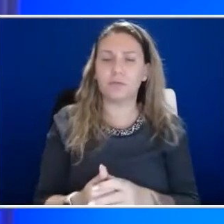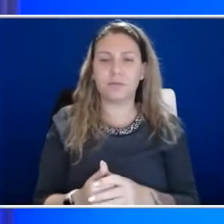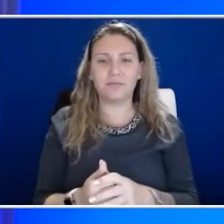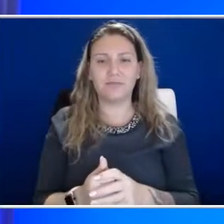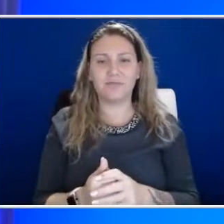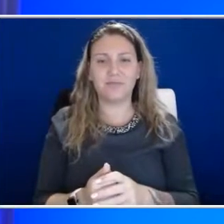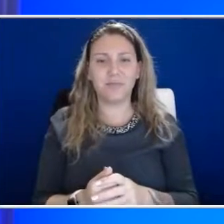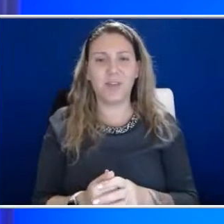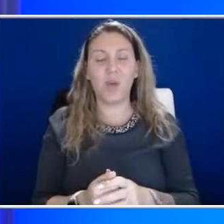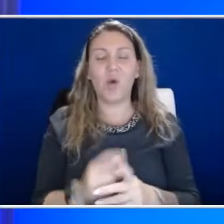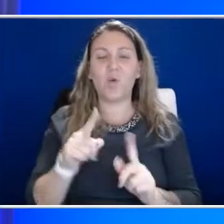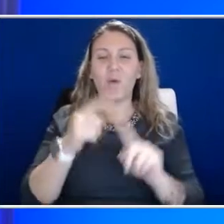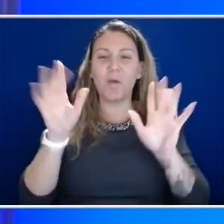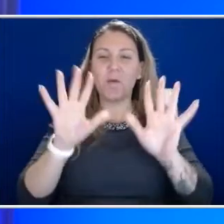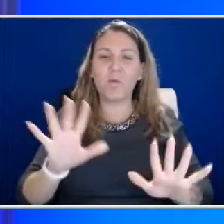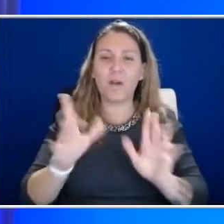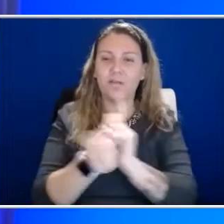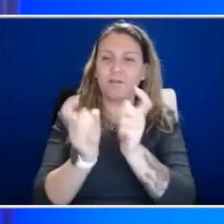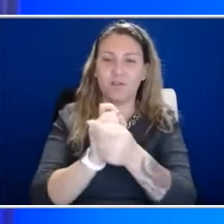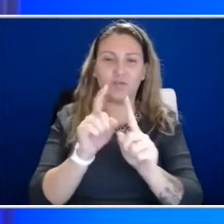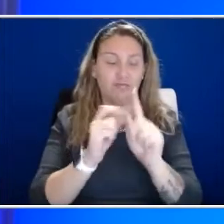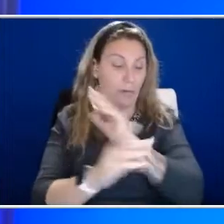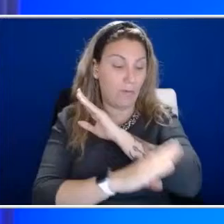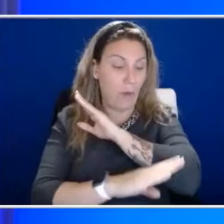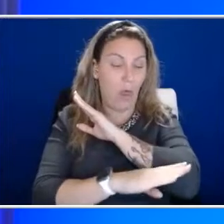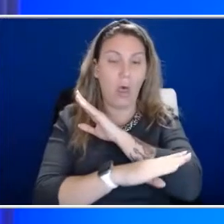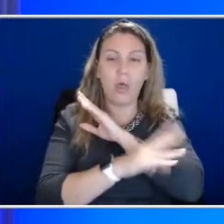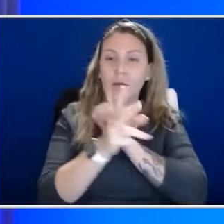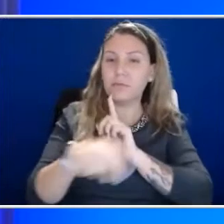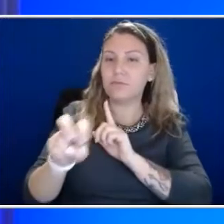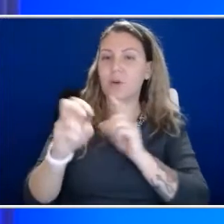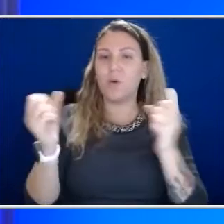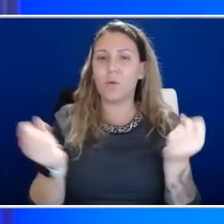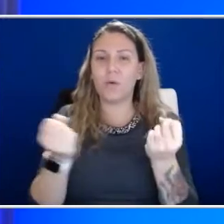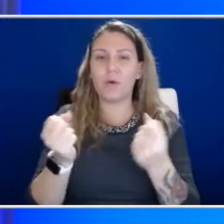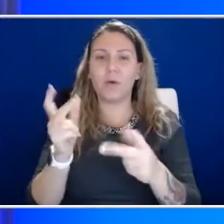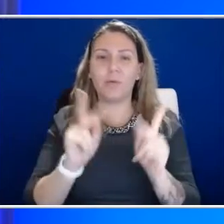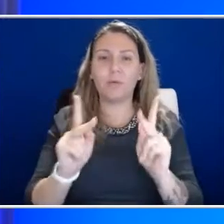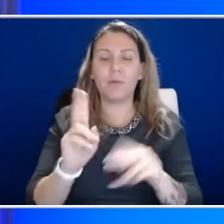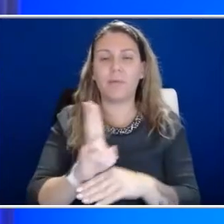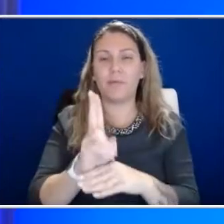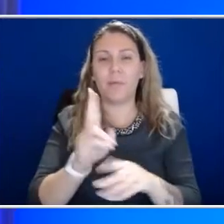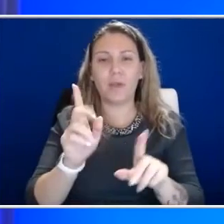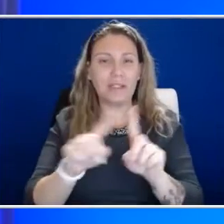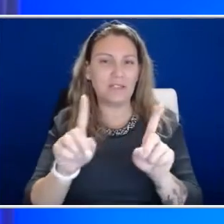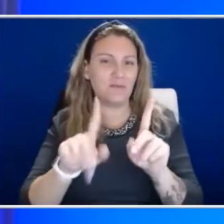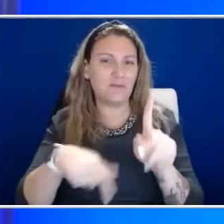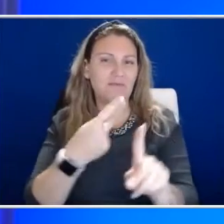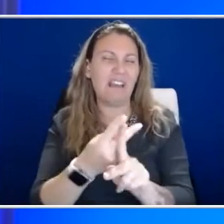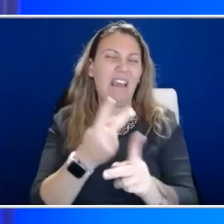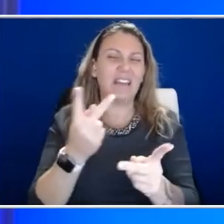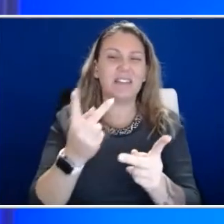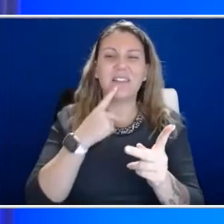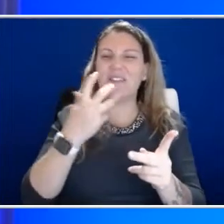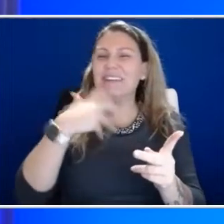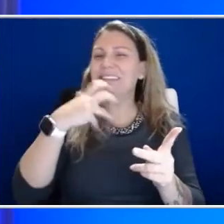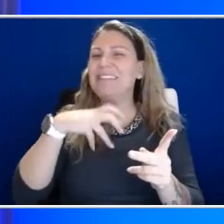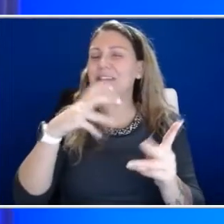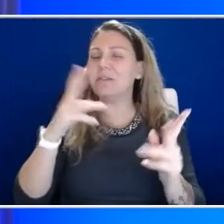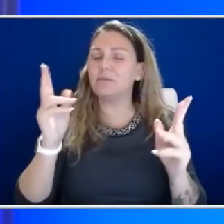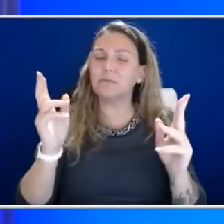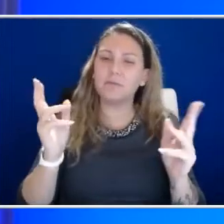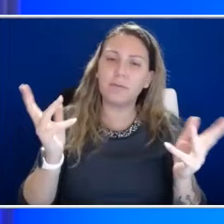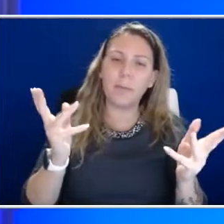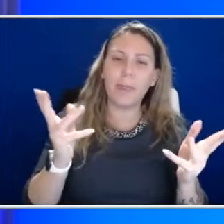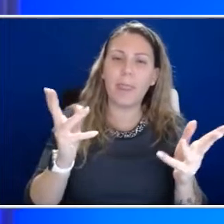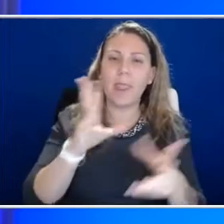weather changes and we kind of move from fall to winter, and then people would start using different modes of kind of heating, including space